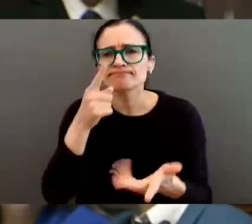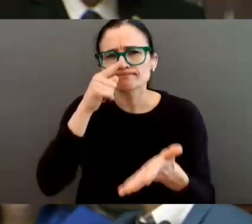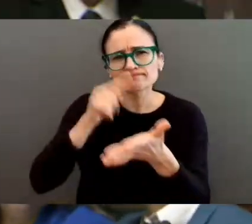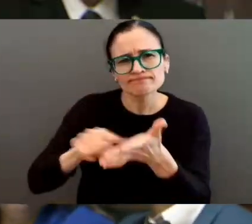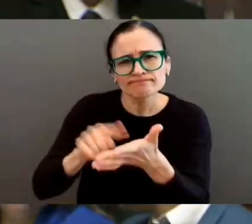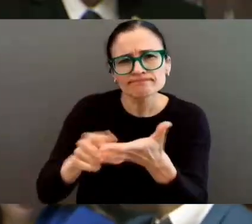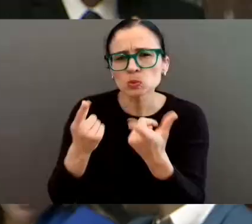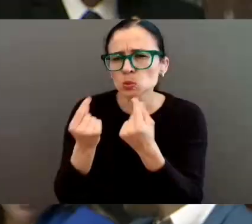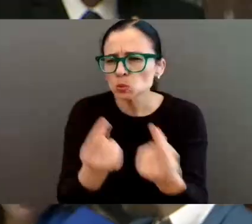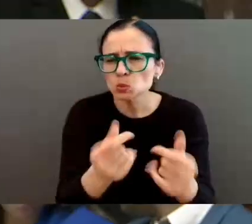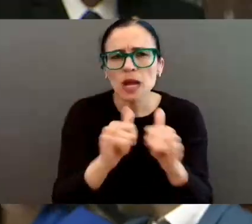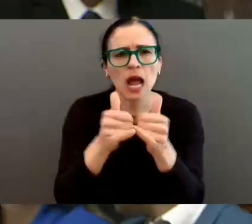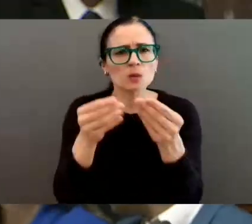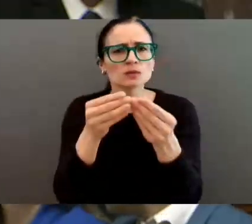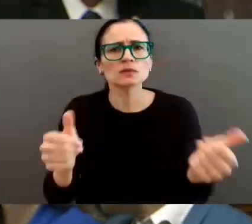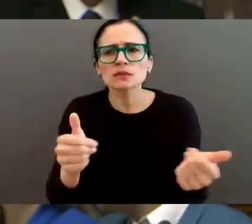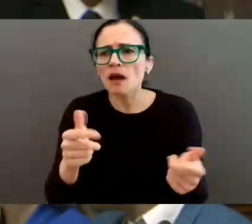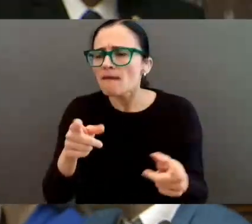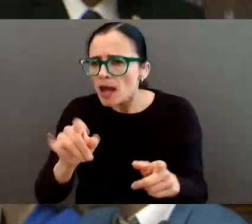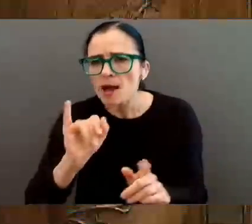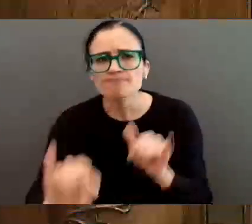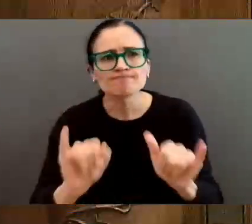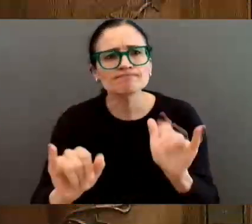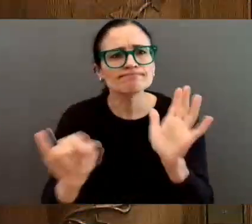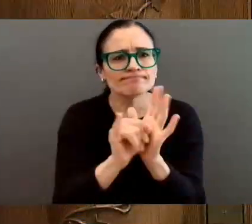our government is committed to do.